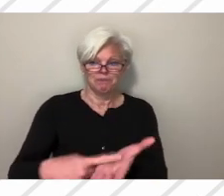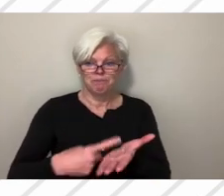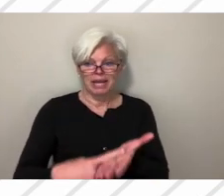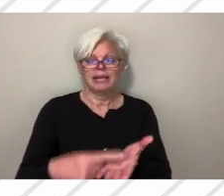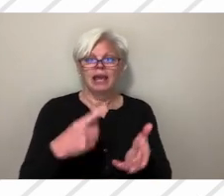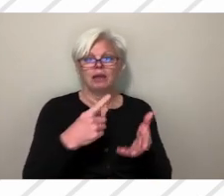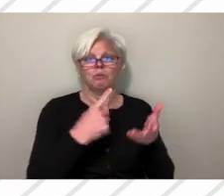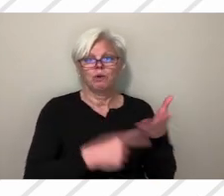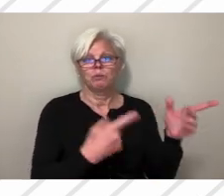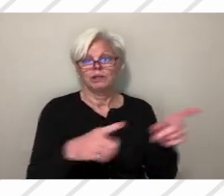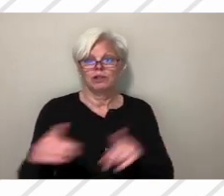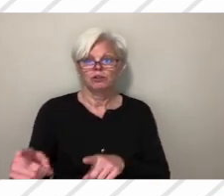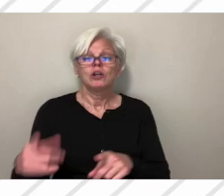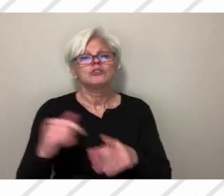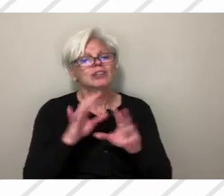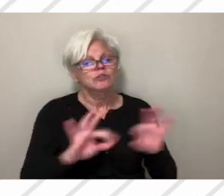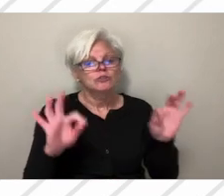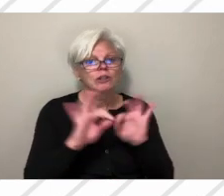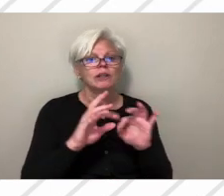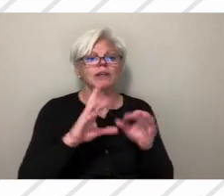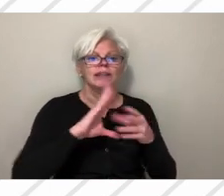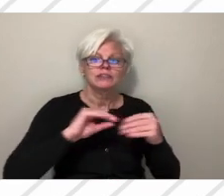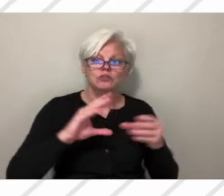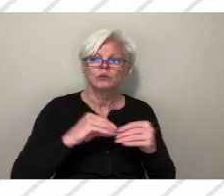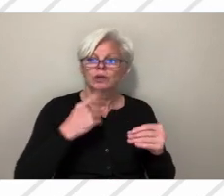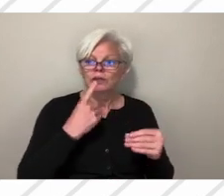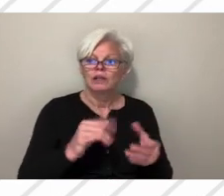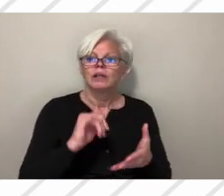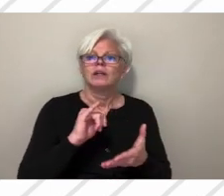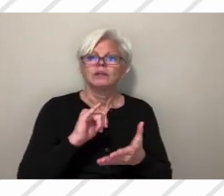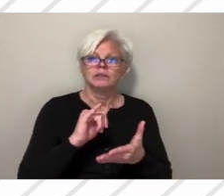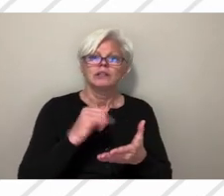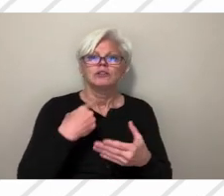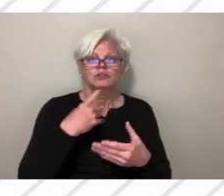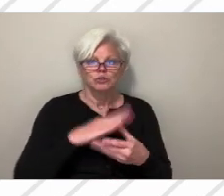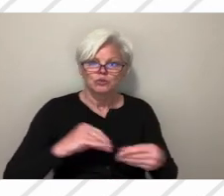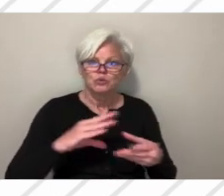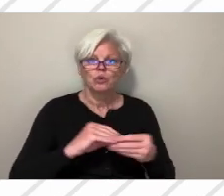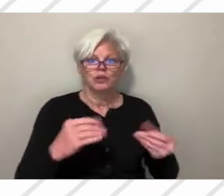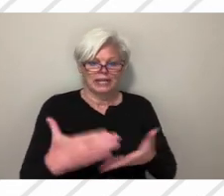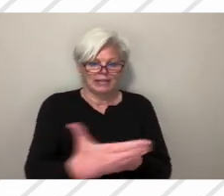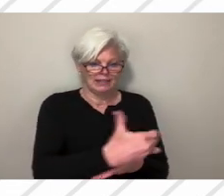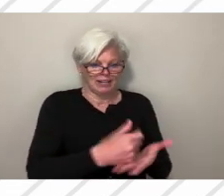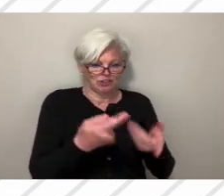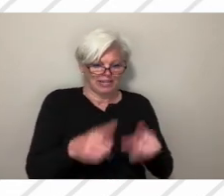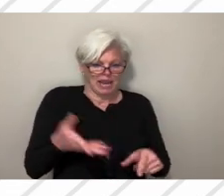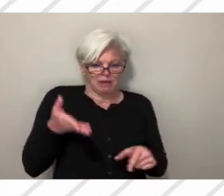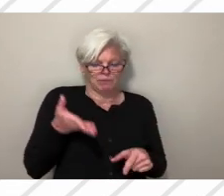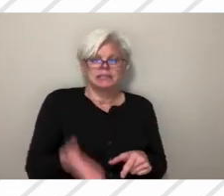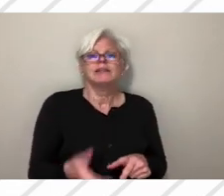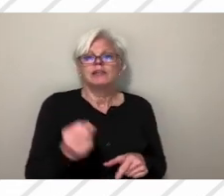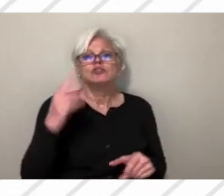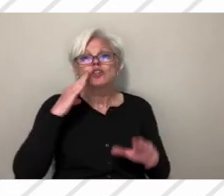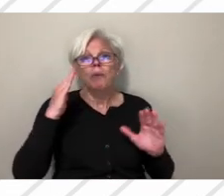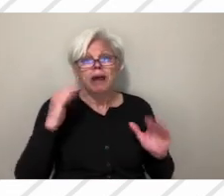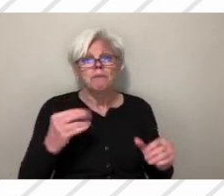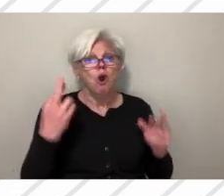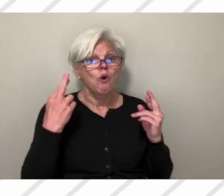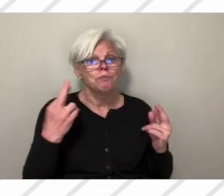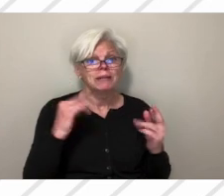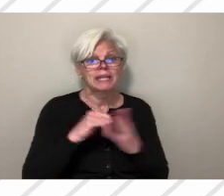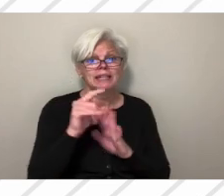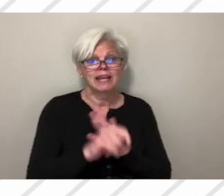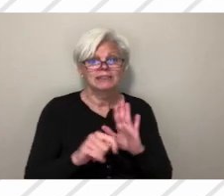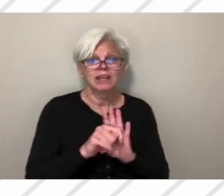really critical in that story collection. That's where story collection happens. So I'm hoping that in that time frame when folks